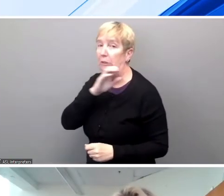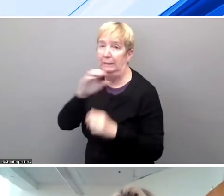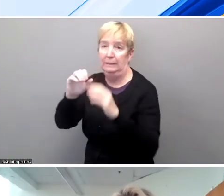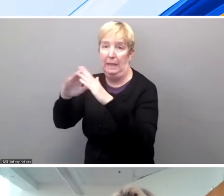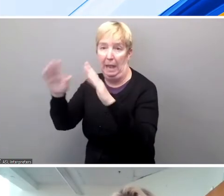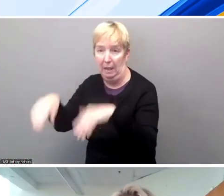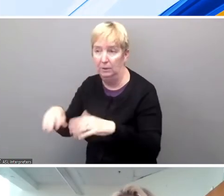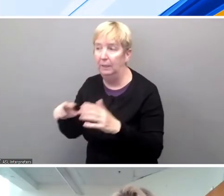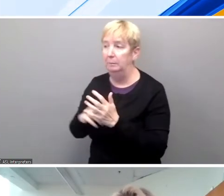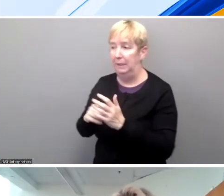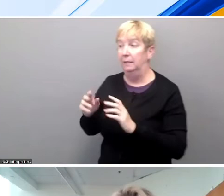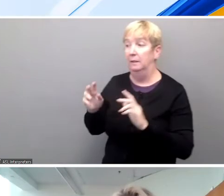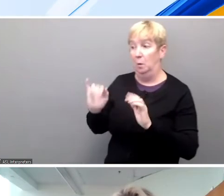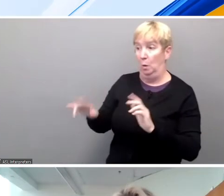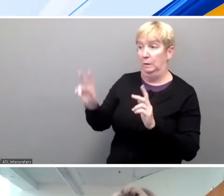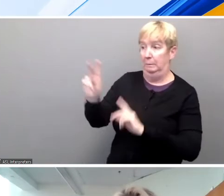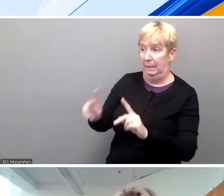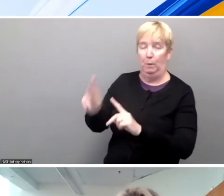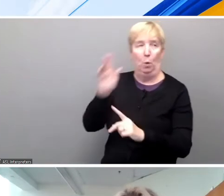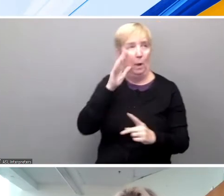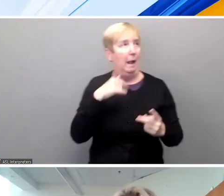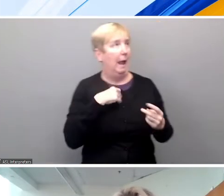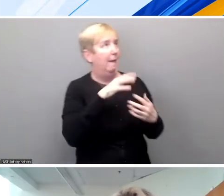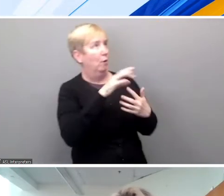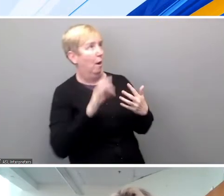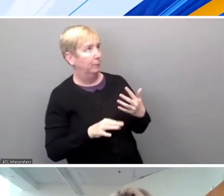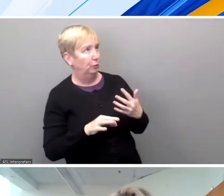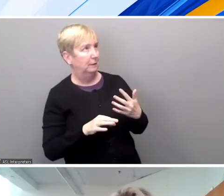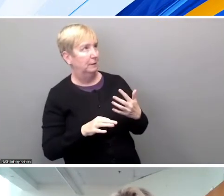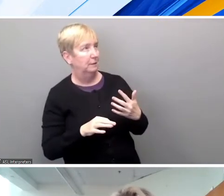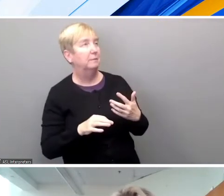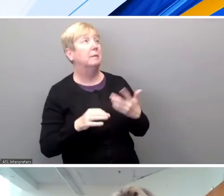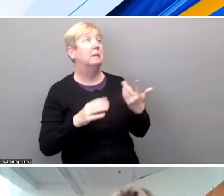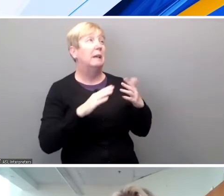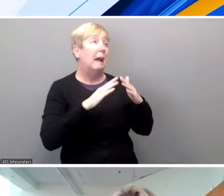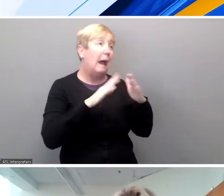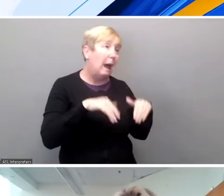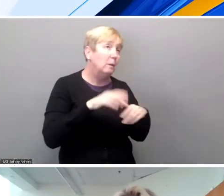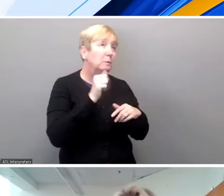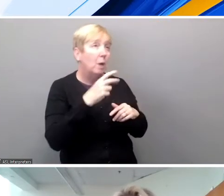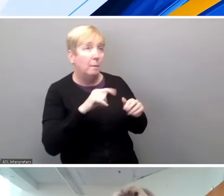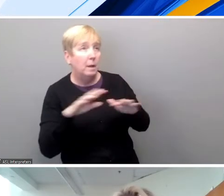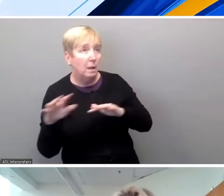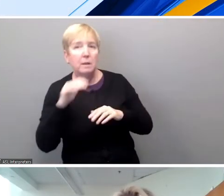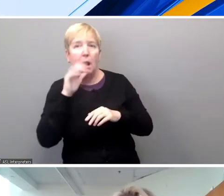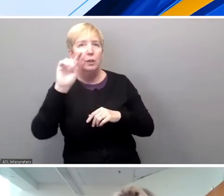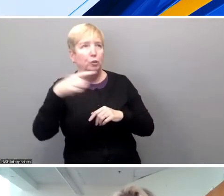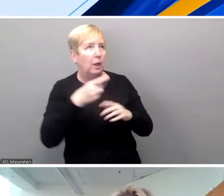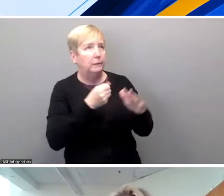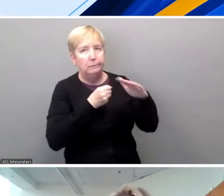options besides the long-term care avenue. In terms of